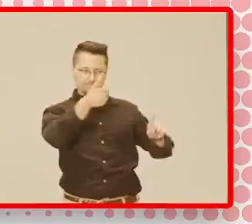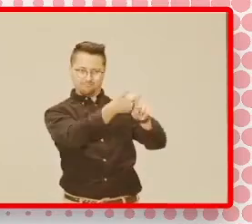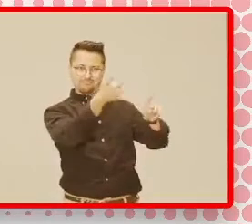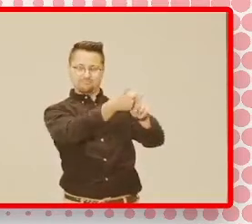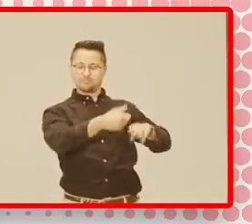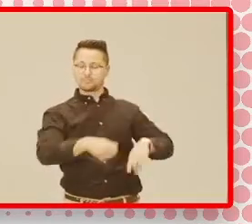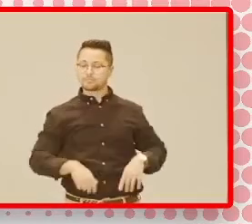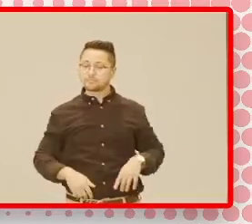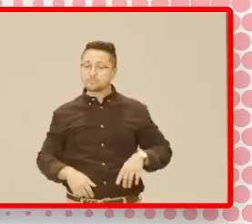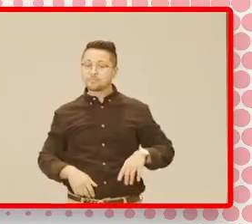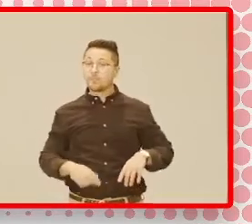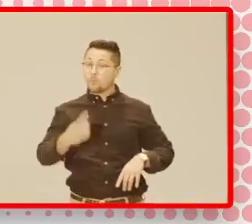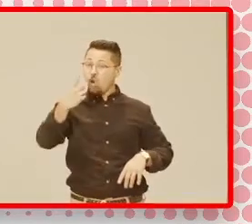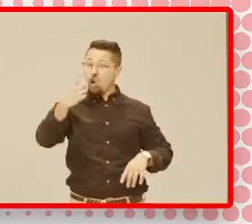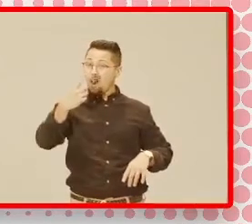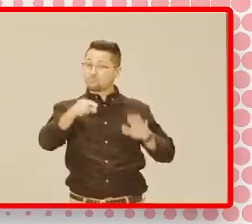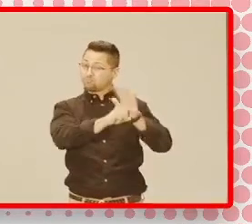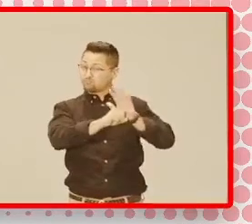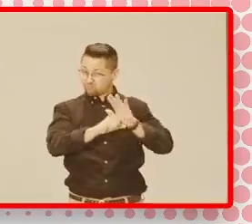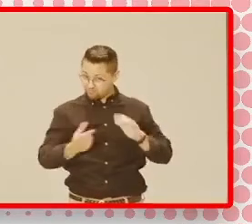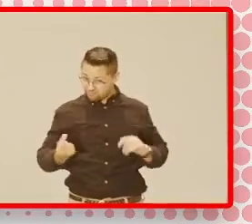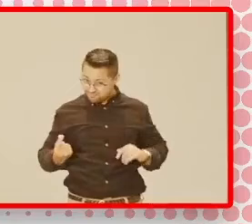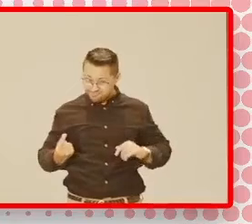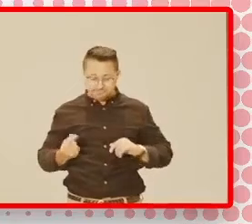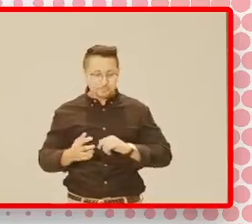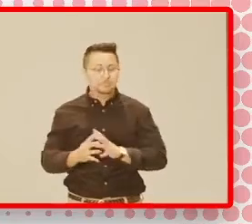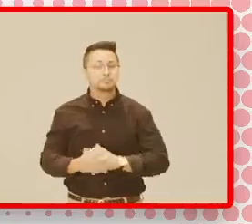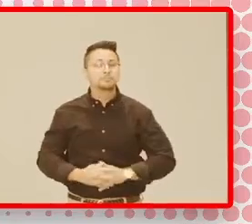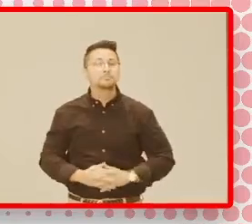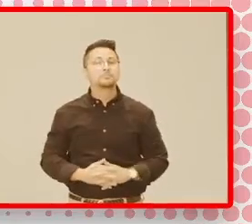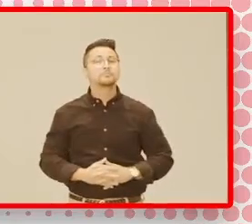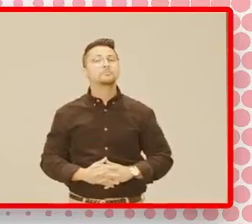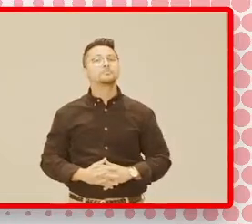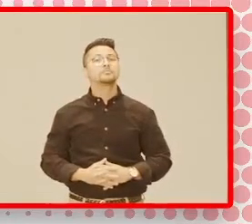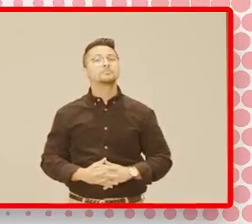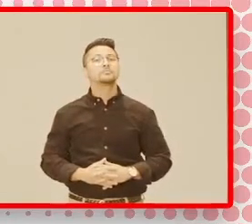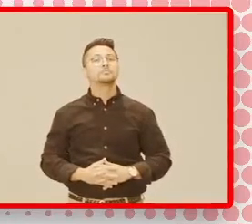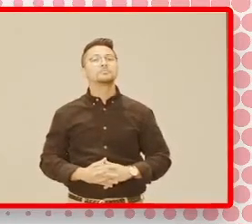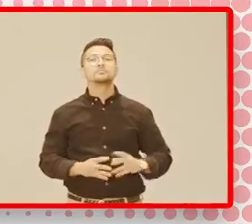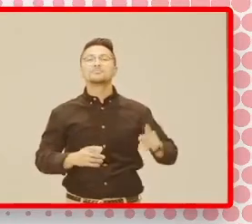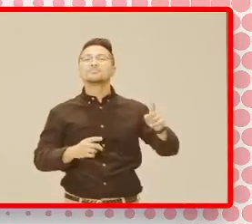The problem was, it was canceled.